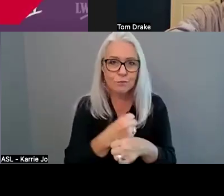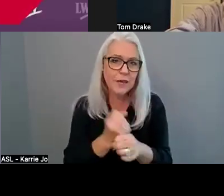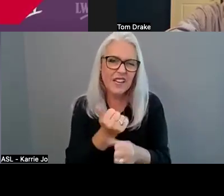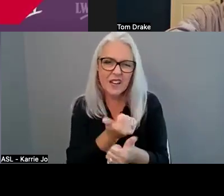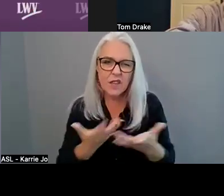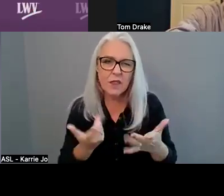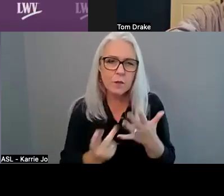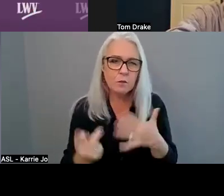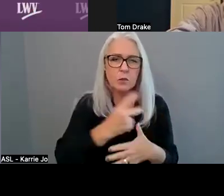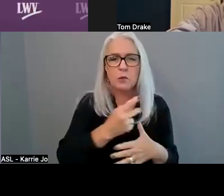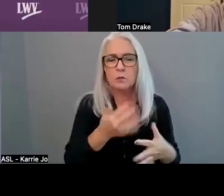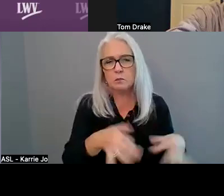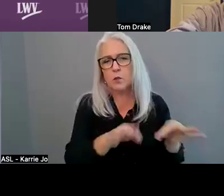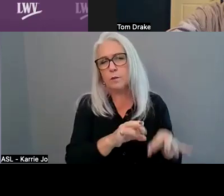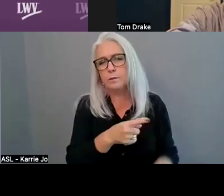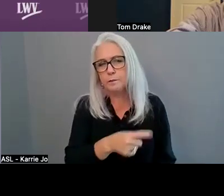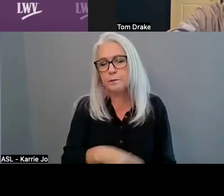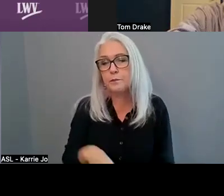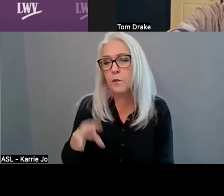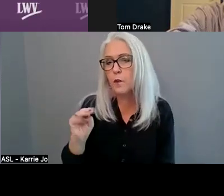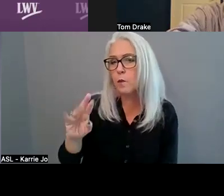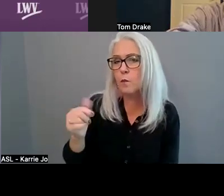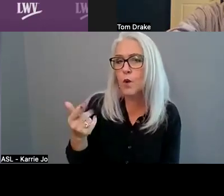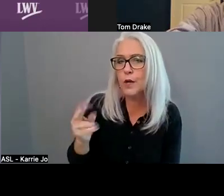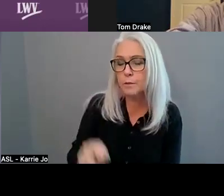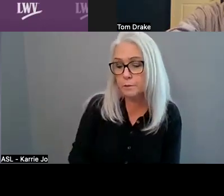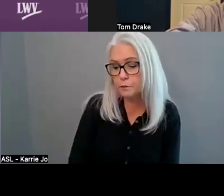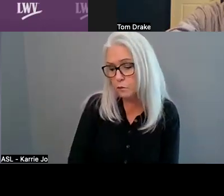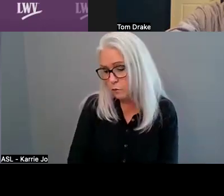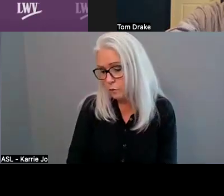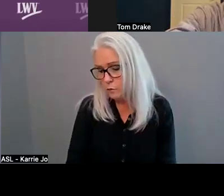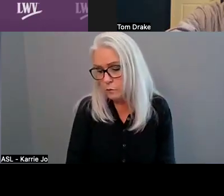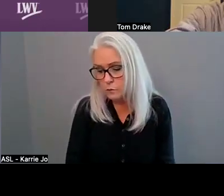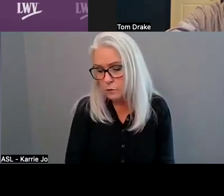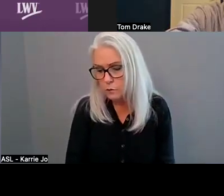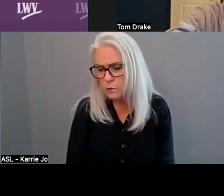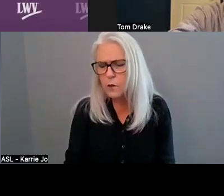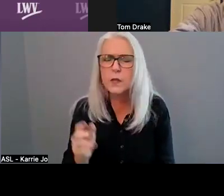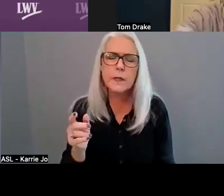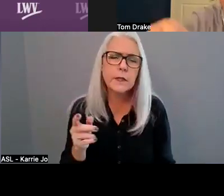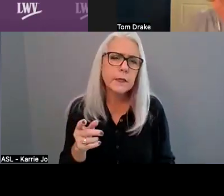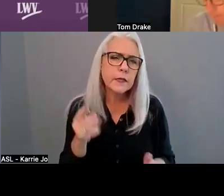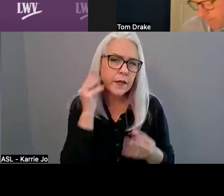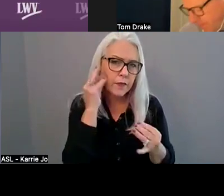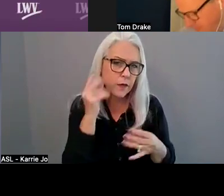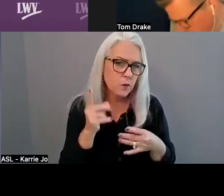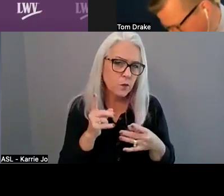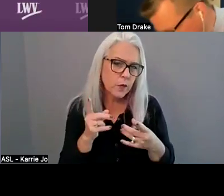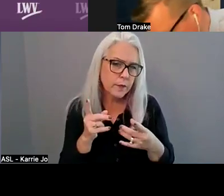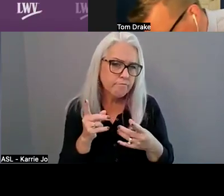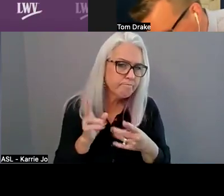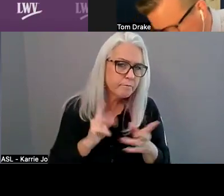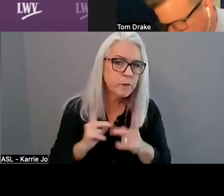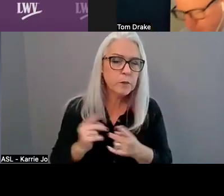you. Morgan. I mean, I think when people ask that question, they're honestly asking first, like,